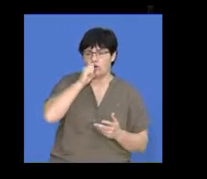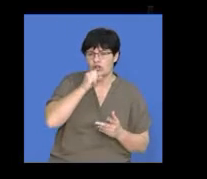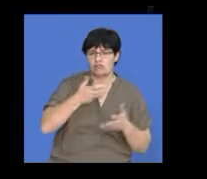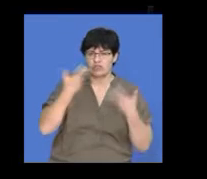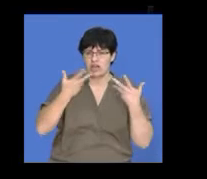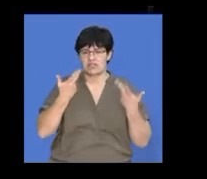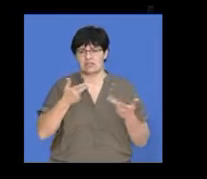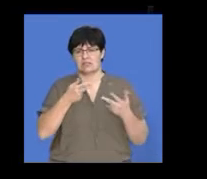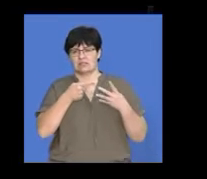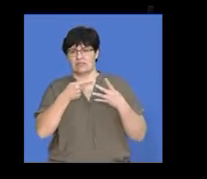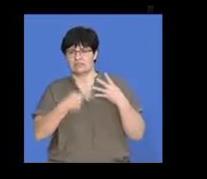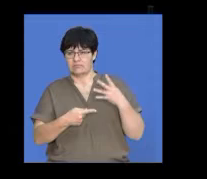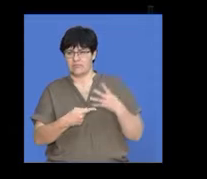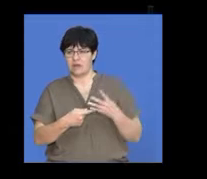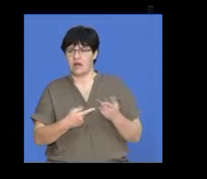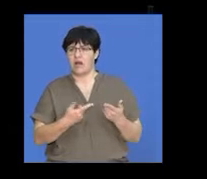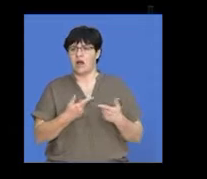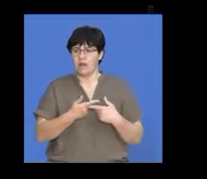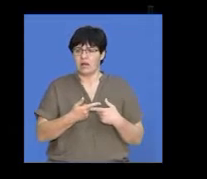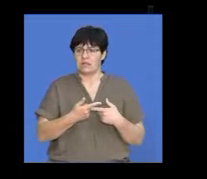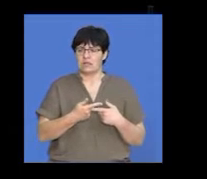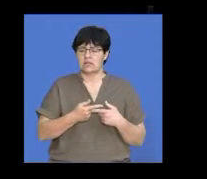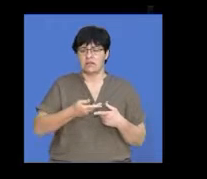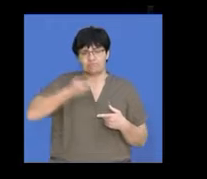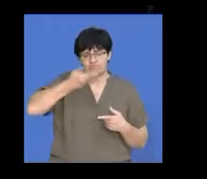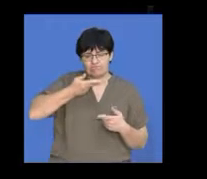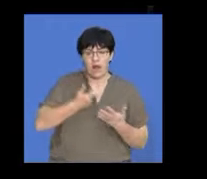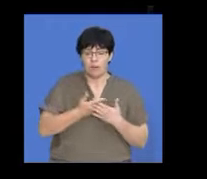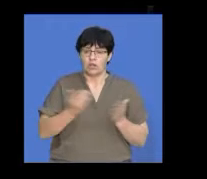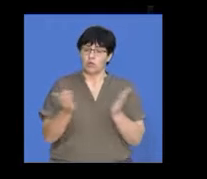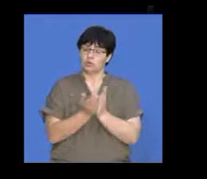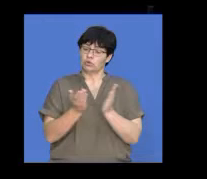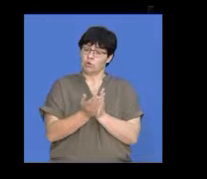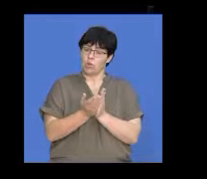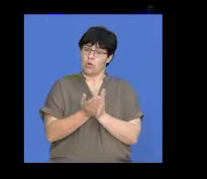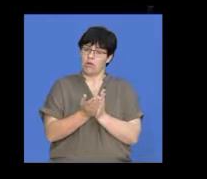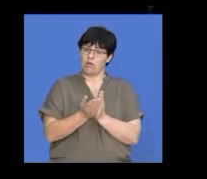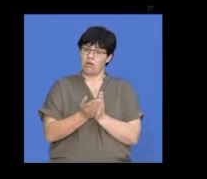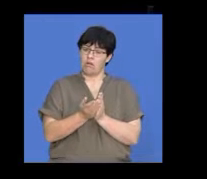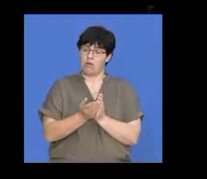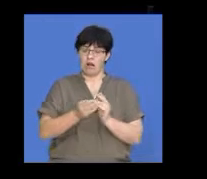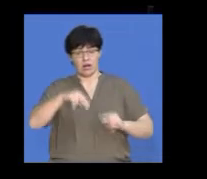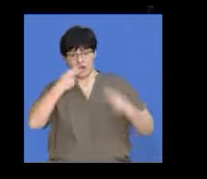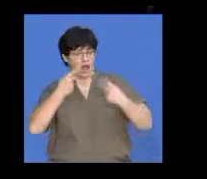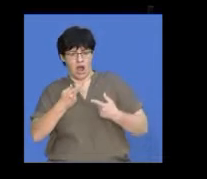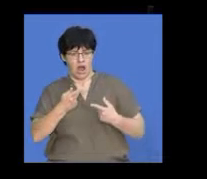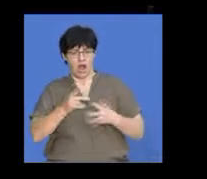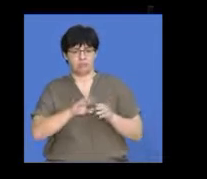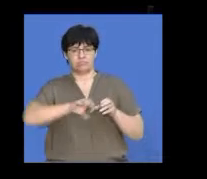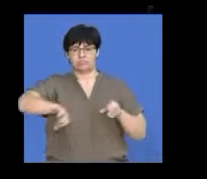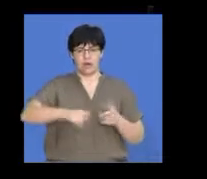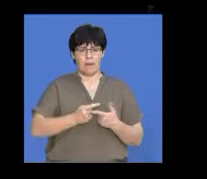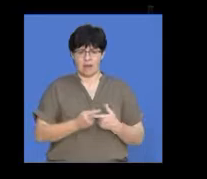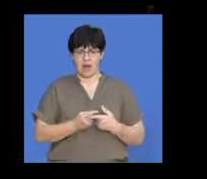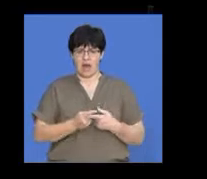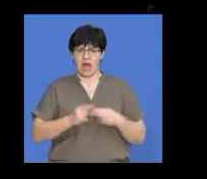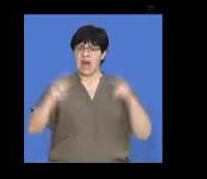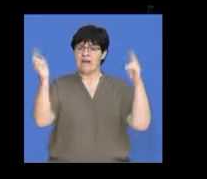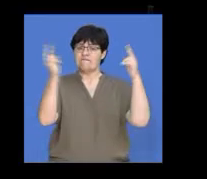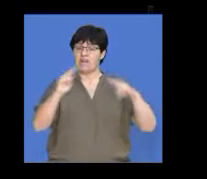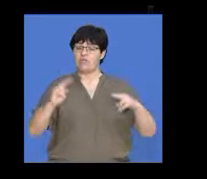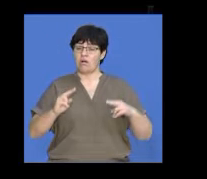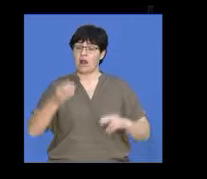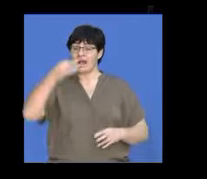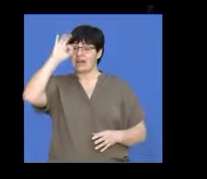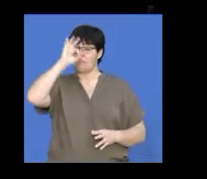scene wouldn't be out of place in a school cafeteria these days. But the federal government wasn't providing the food. This